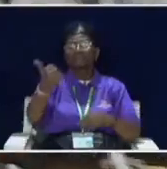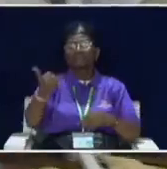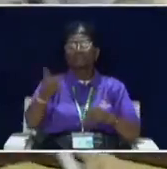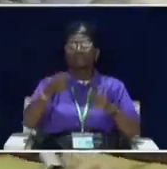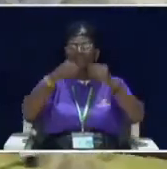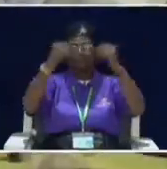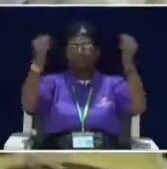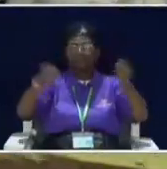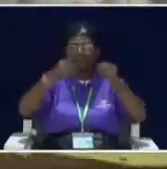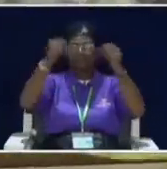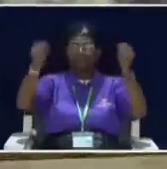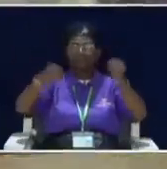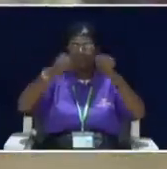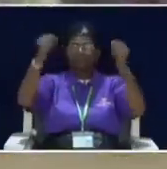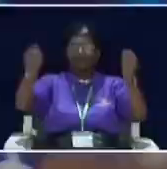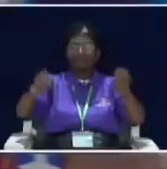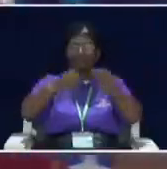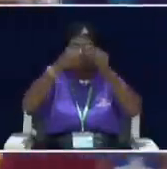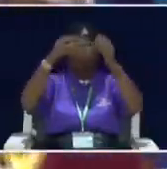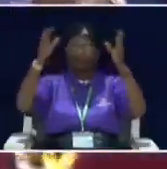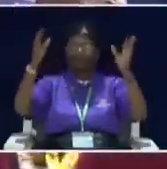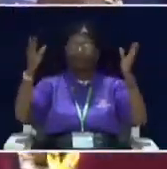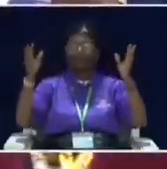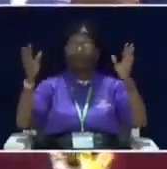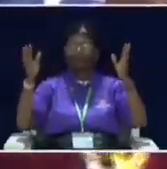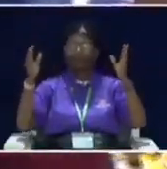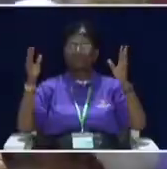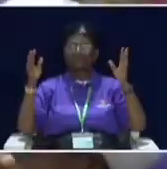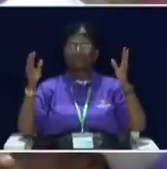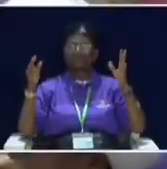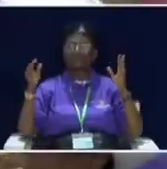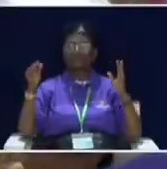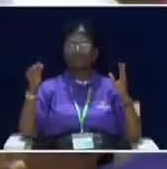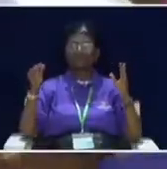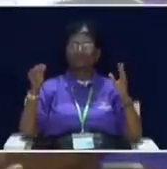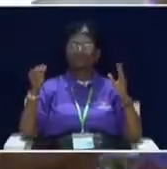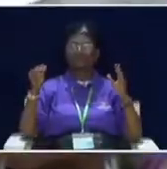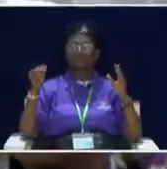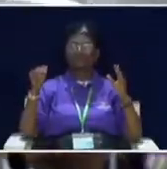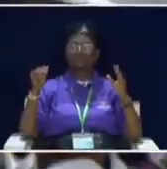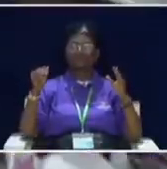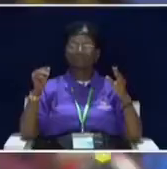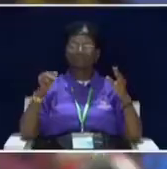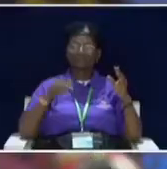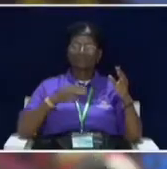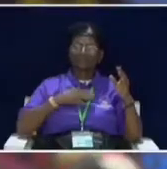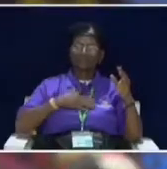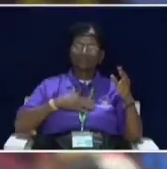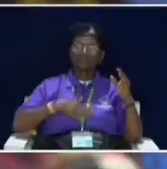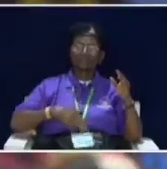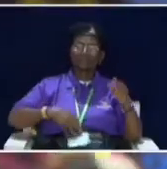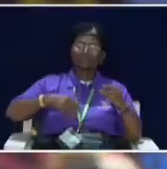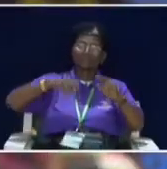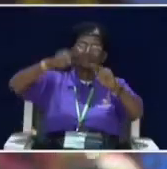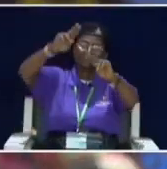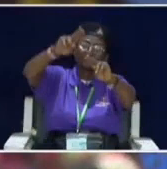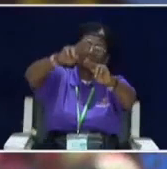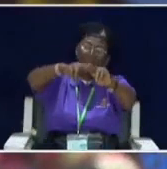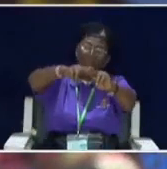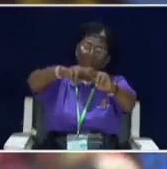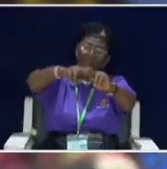hallelujah. Yomo shiketa, eki hallelujah. And you may please be seated. Ejoweja